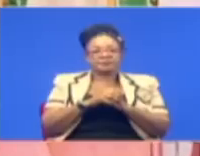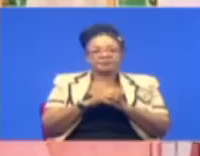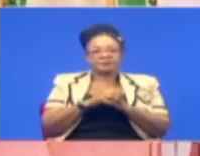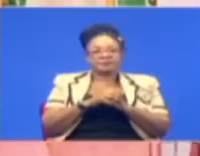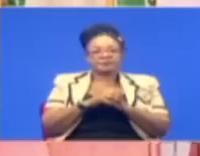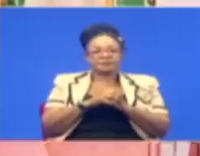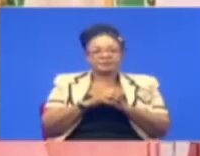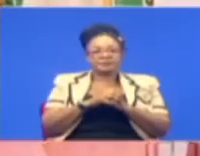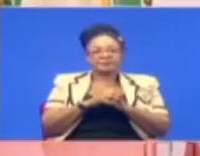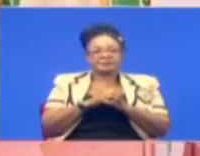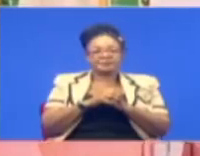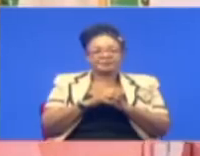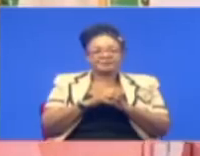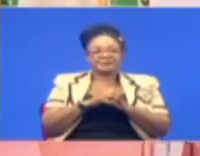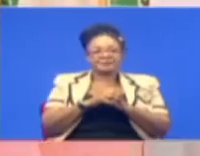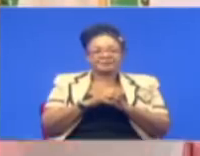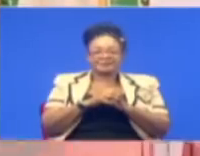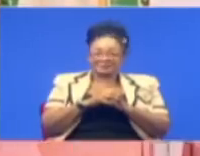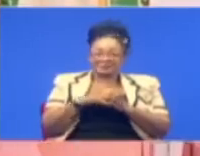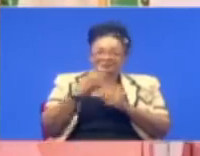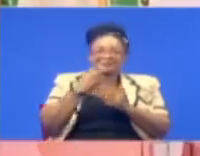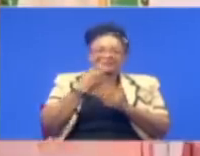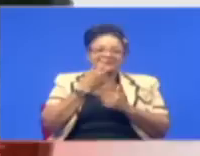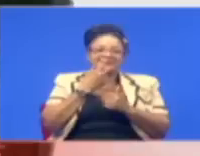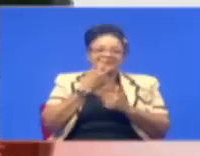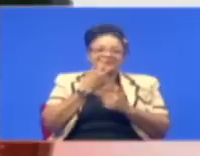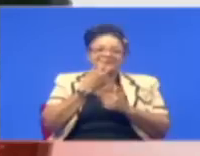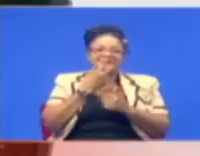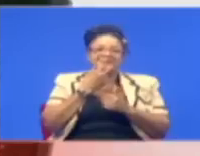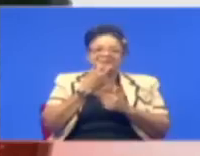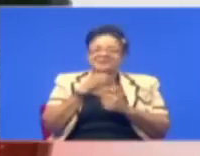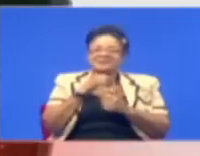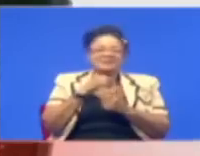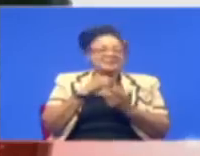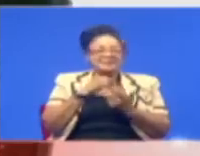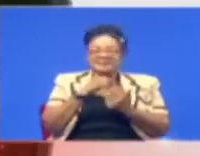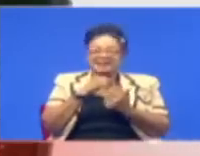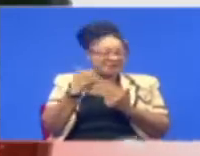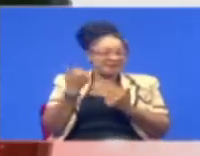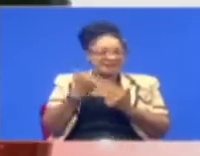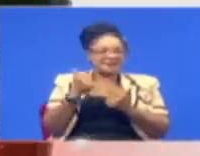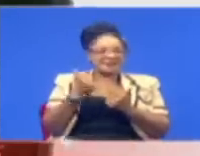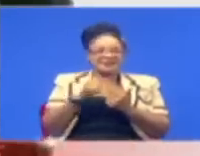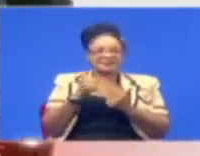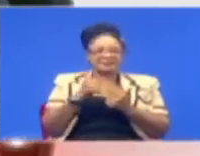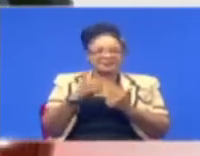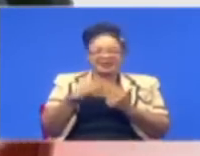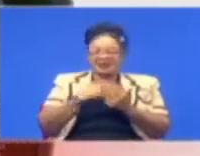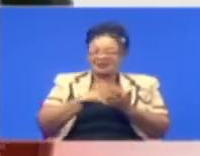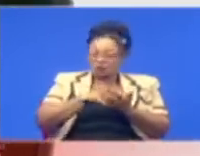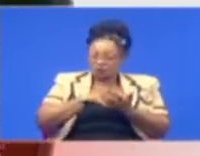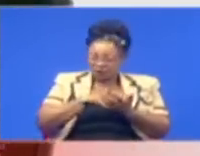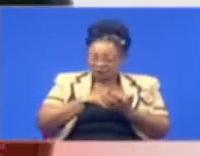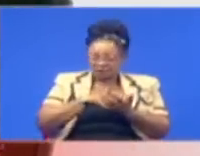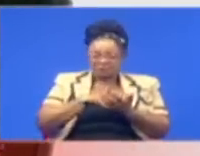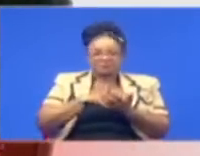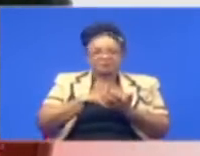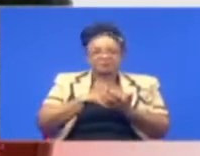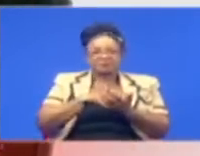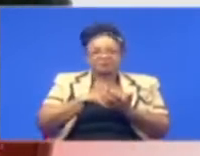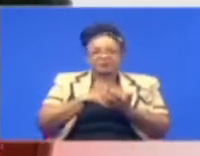As my Lord appreciates, I've never had the honor to be in